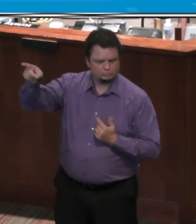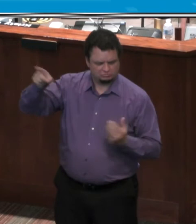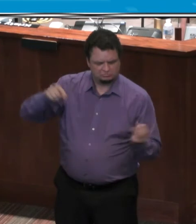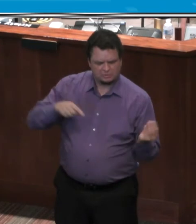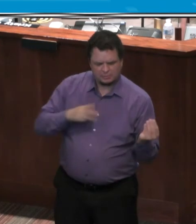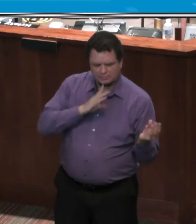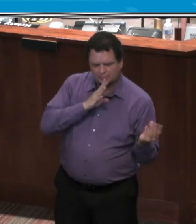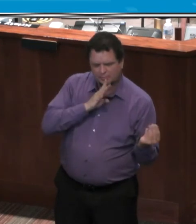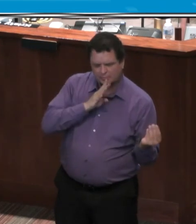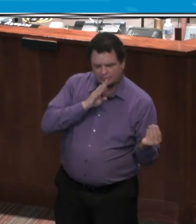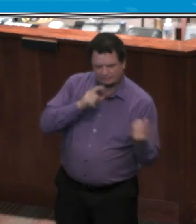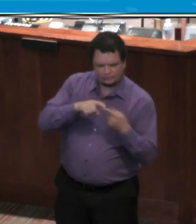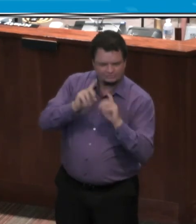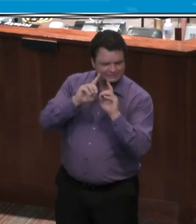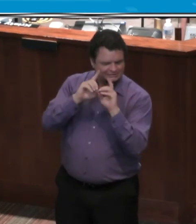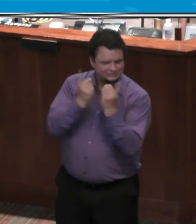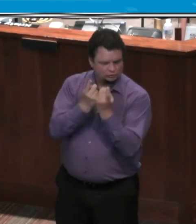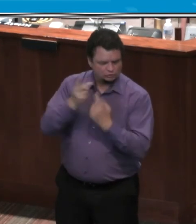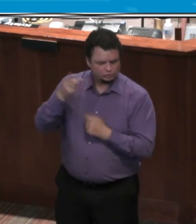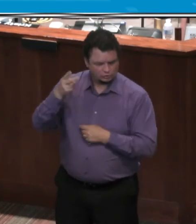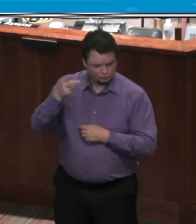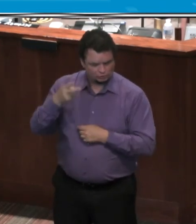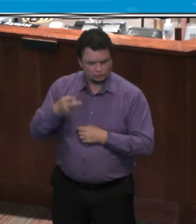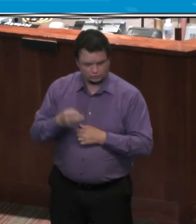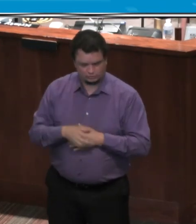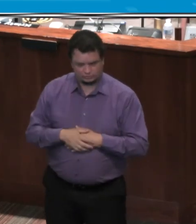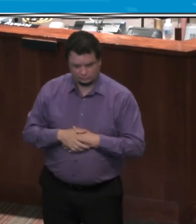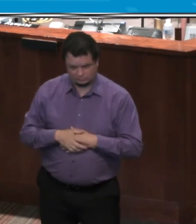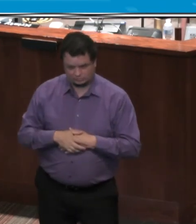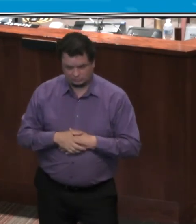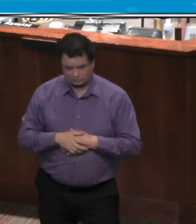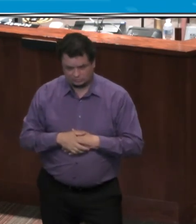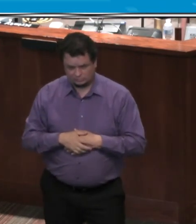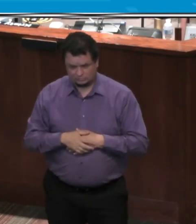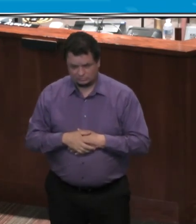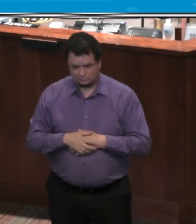go to him, and then we'll come back to Stephen.